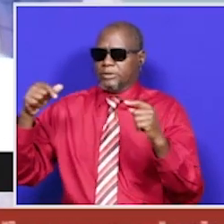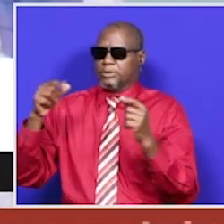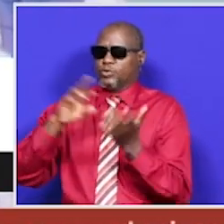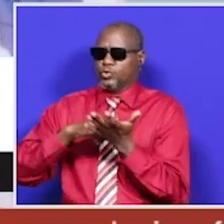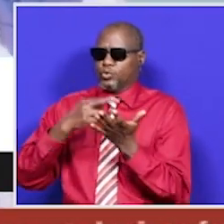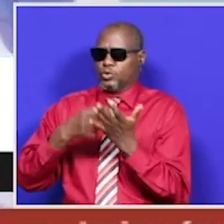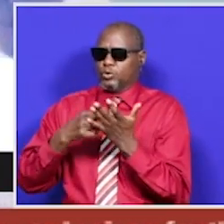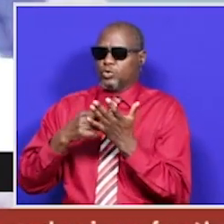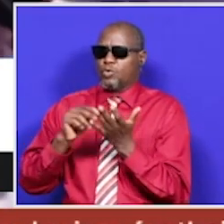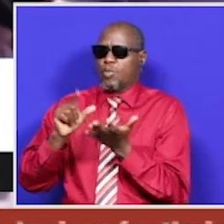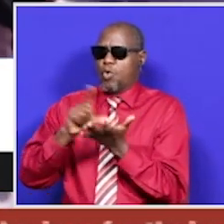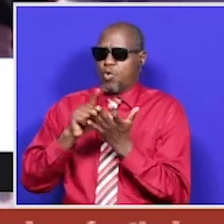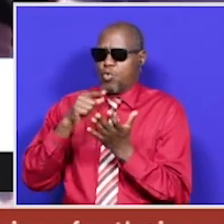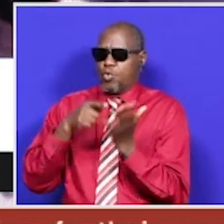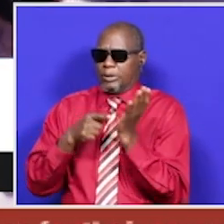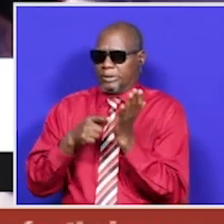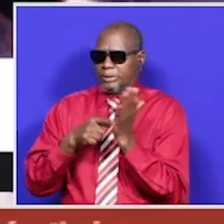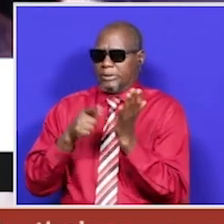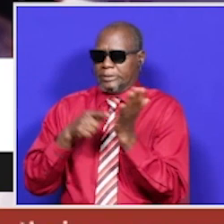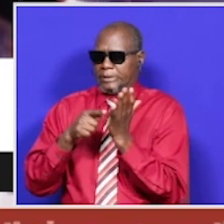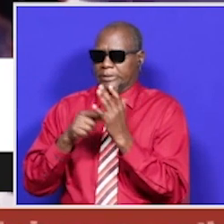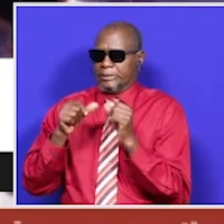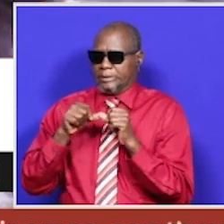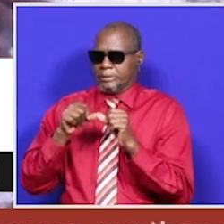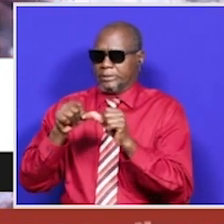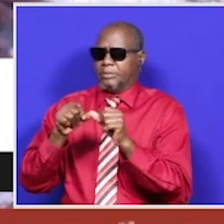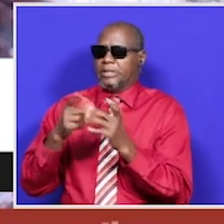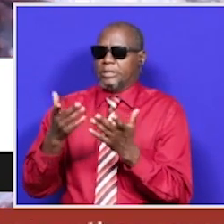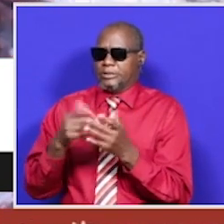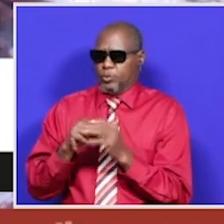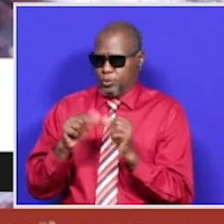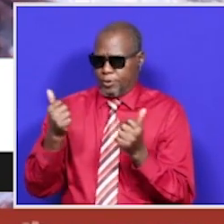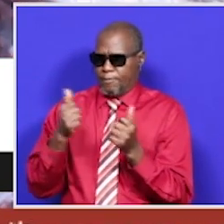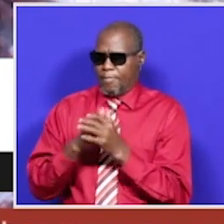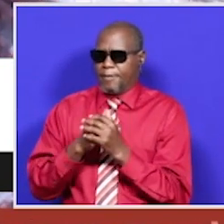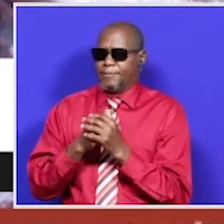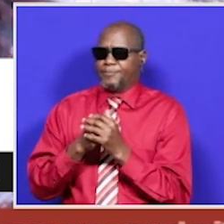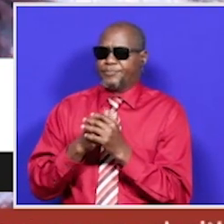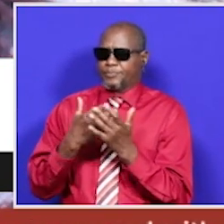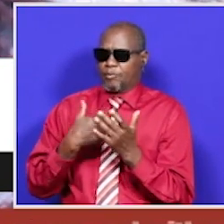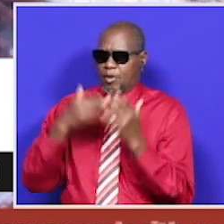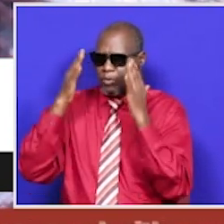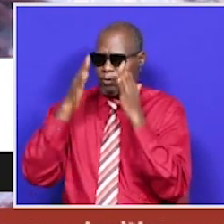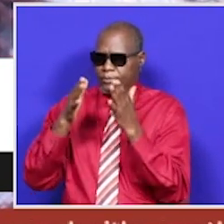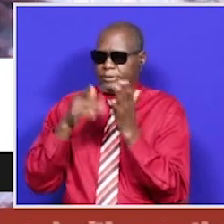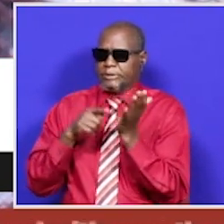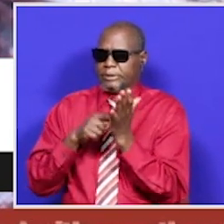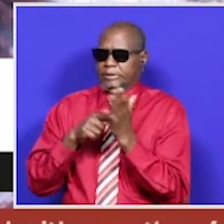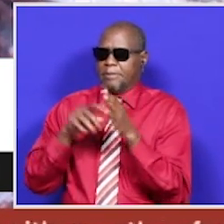of debt, and ensuring debt sustainability at all times. As a consequence of our commitment to sound debt management